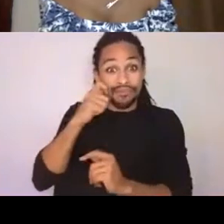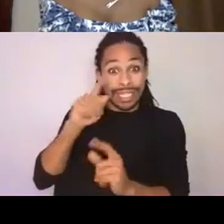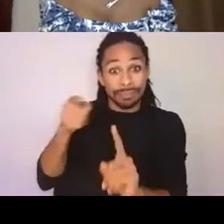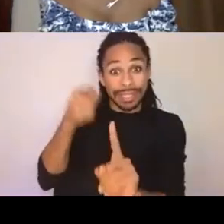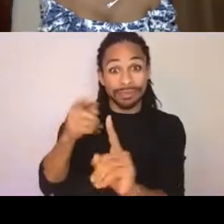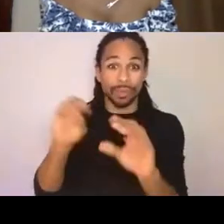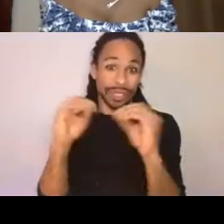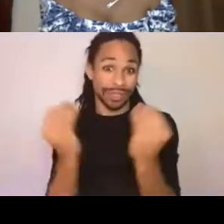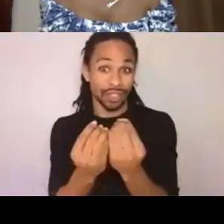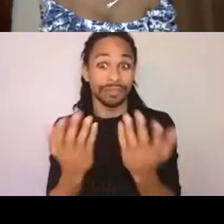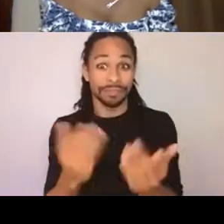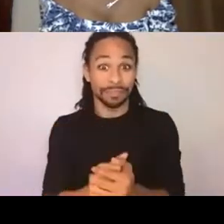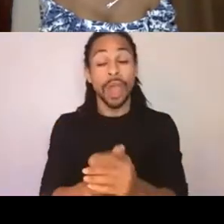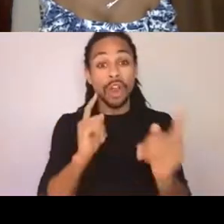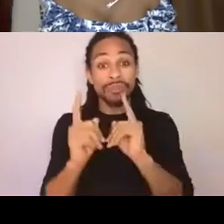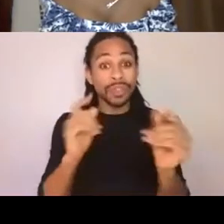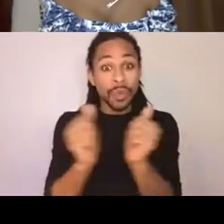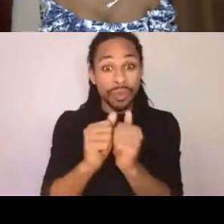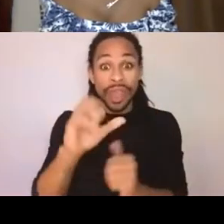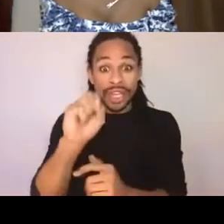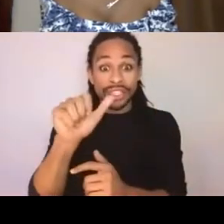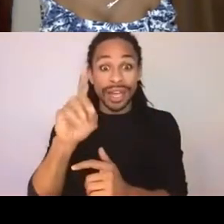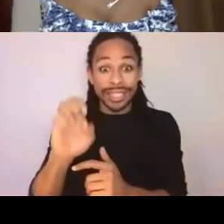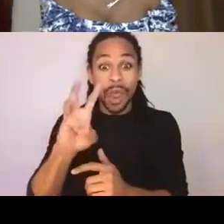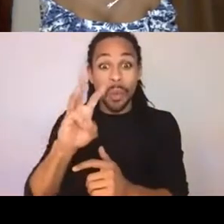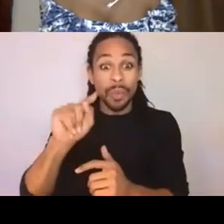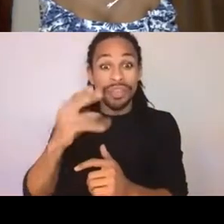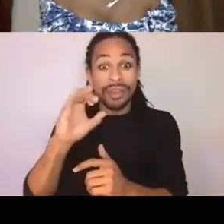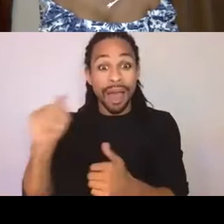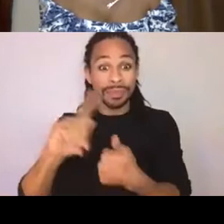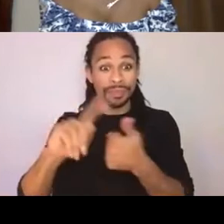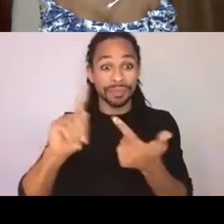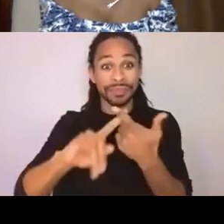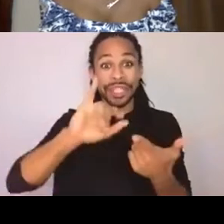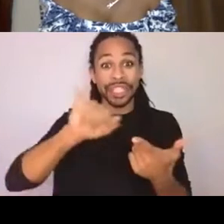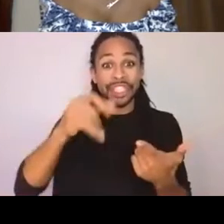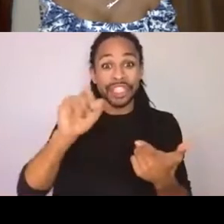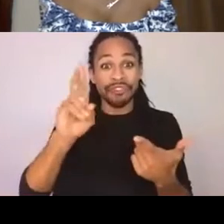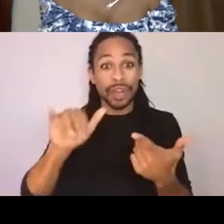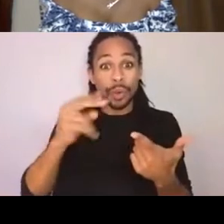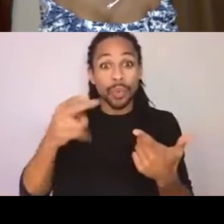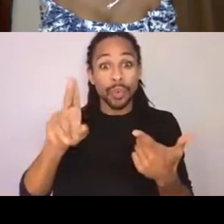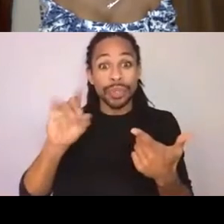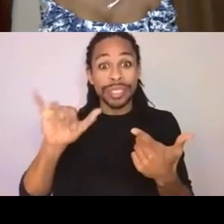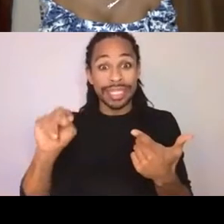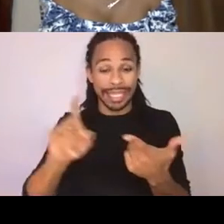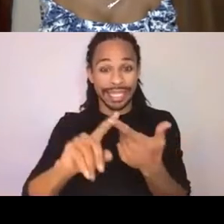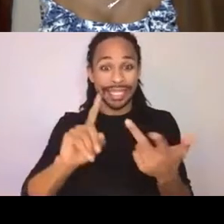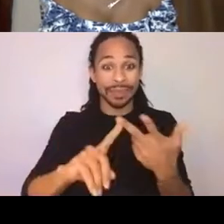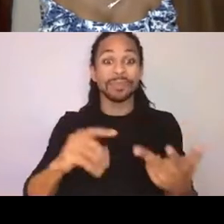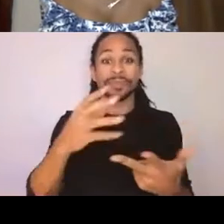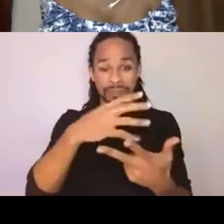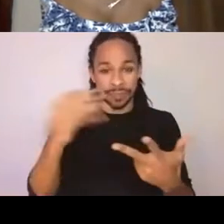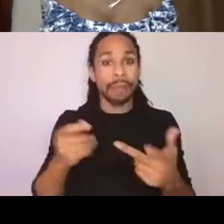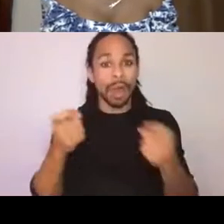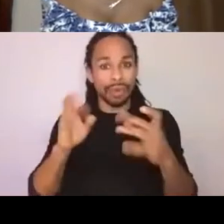with Sade Lythcott, Jafreen Uddin, and Natalia Viera, moderated by Rebecca Kelly G. This